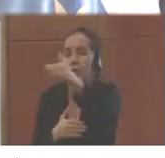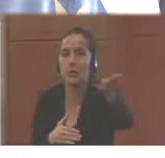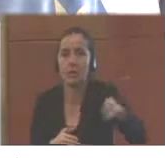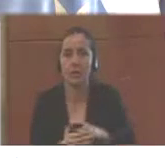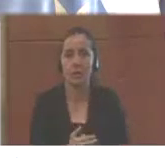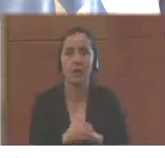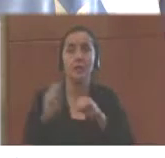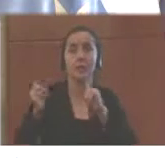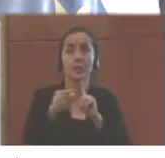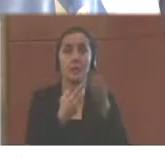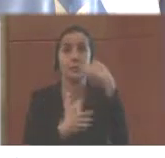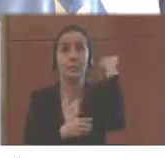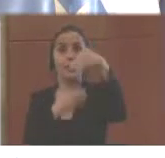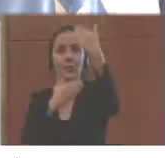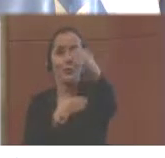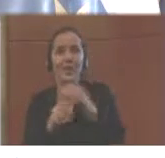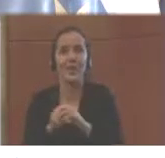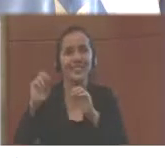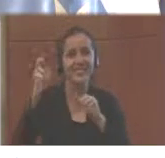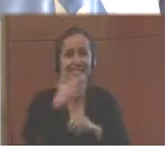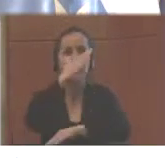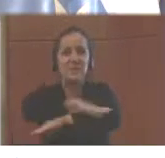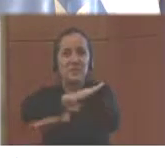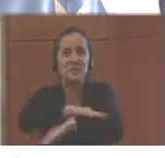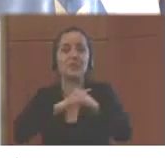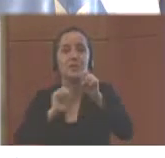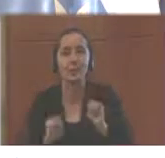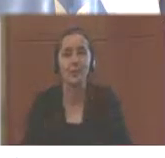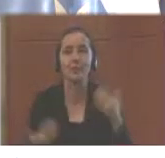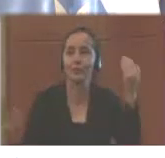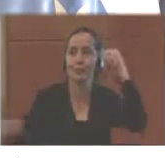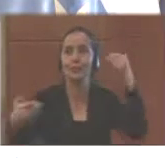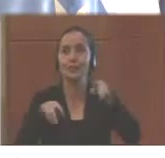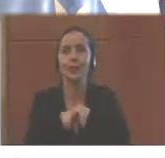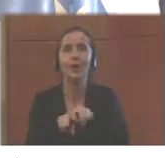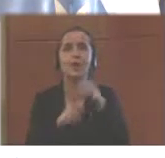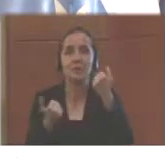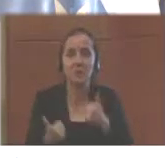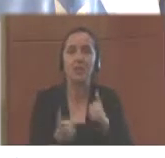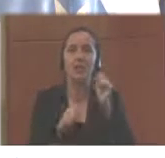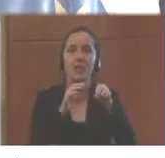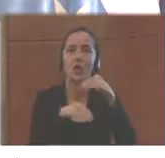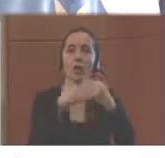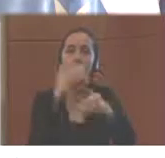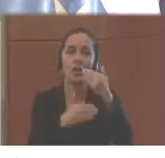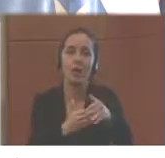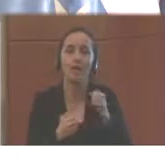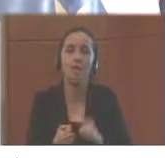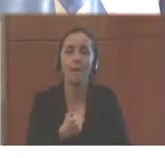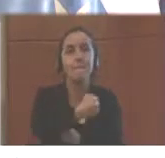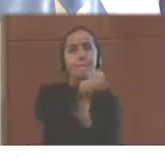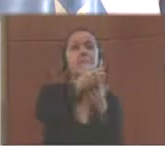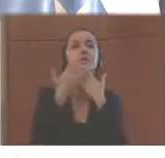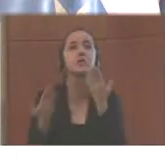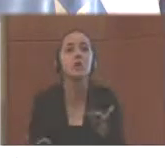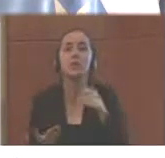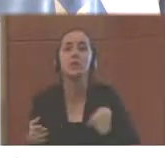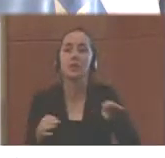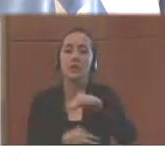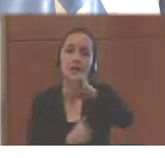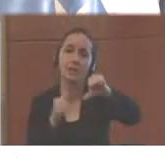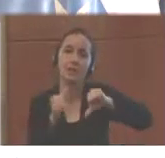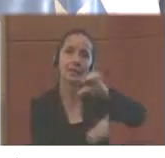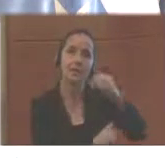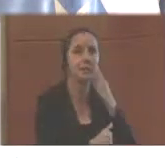urban areas. We would like to call on the 3rd conference to promote a new model of international cooperation for